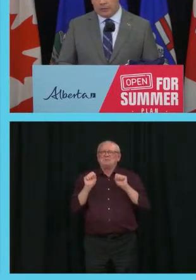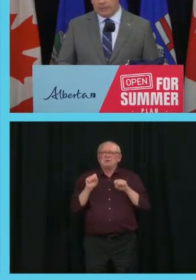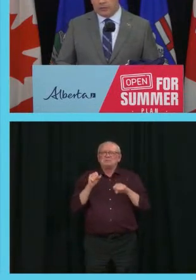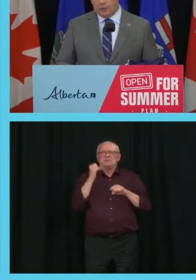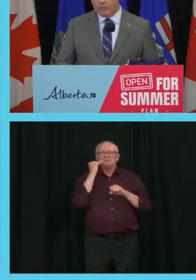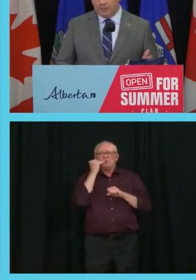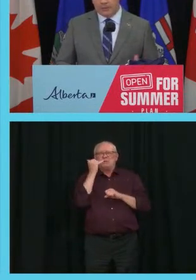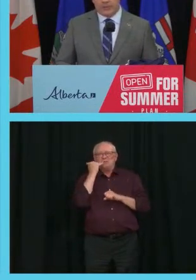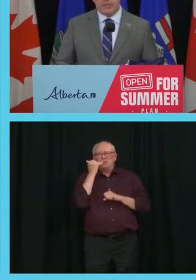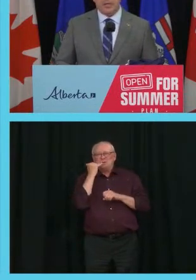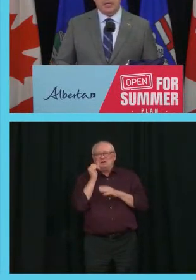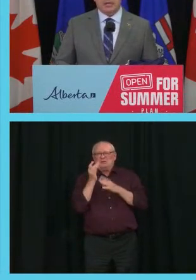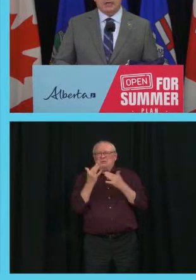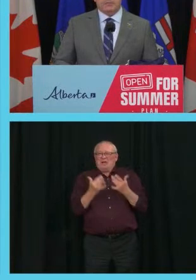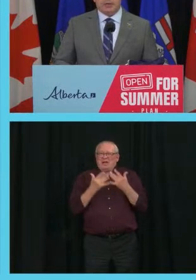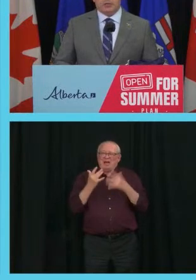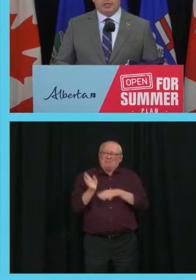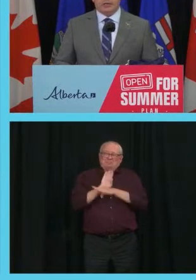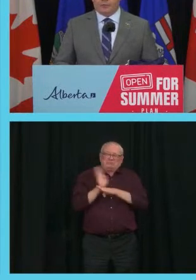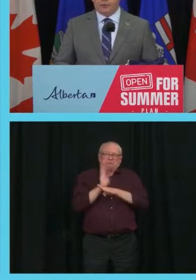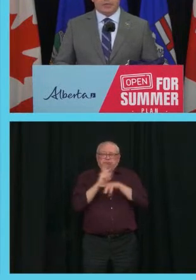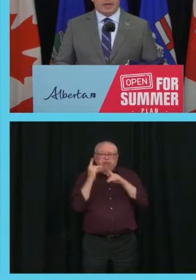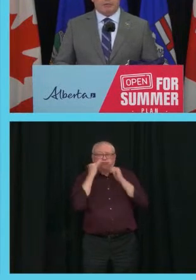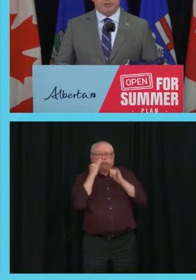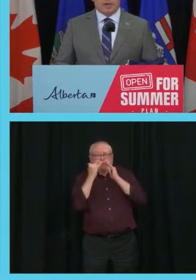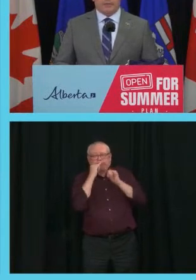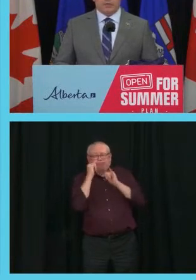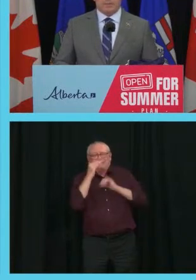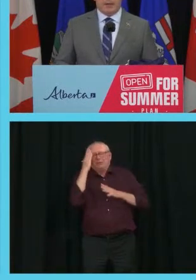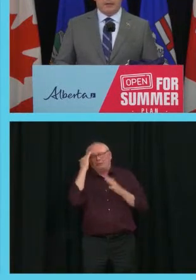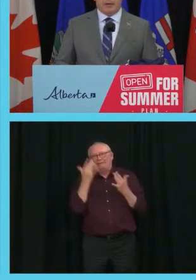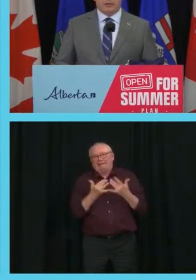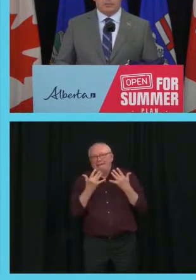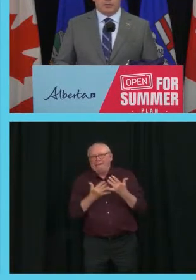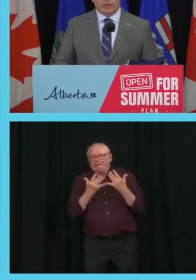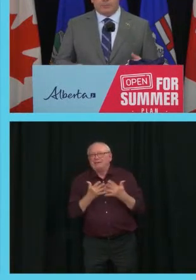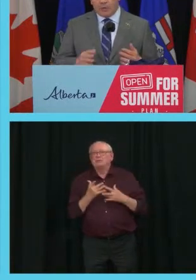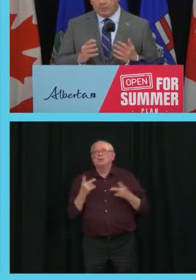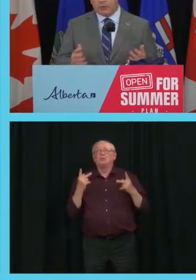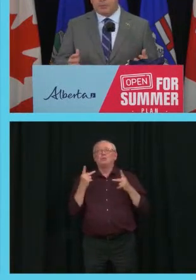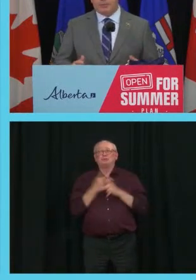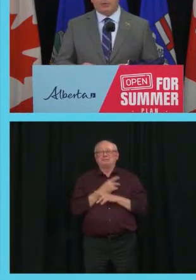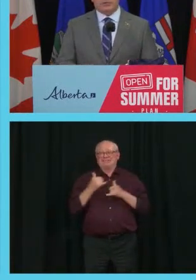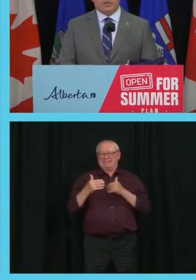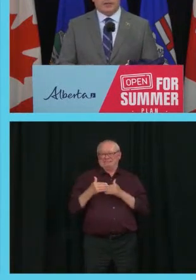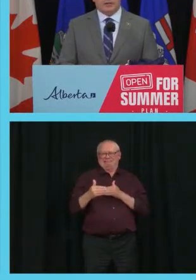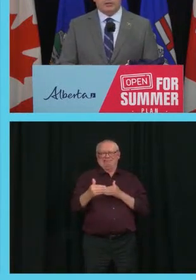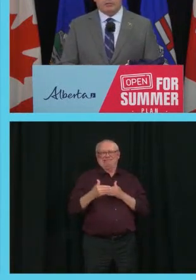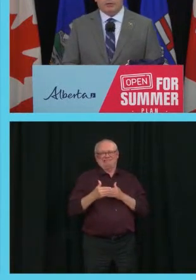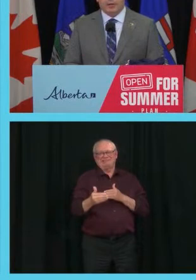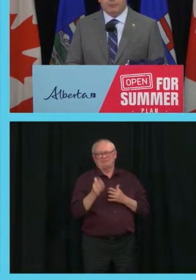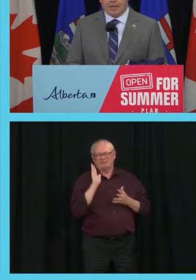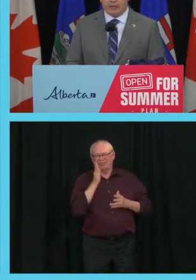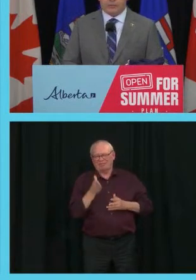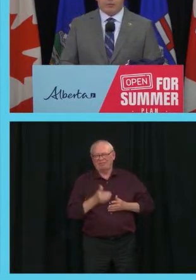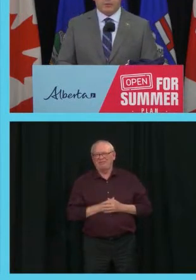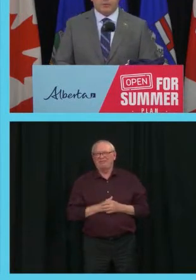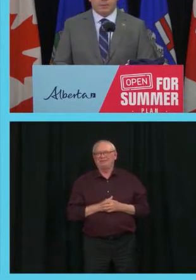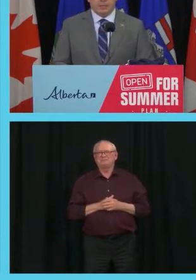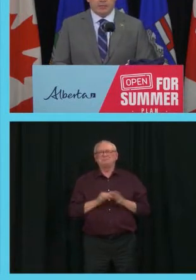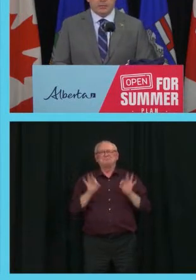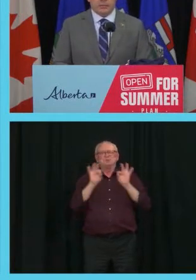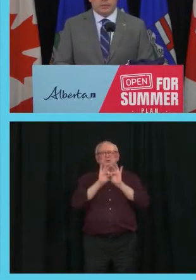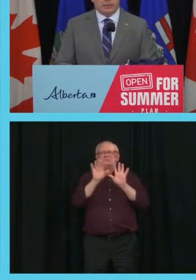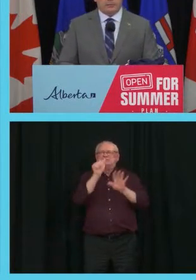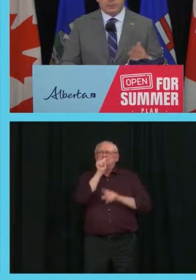Alberta Health Services will be busy, especially in the first hours of expanded eligibility. I'm sure people understand that, so we'll ask for